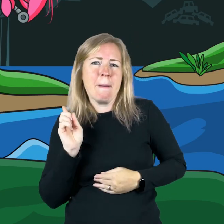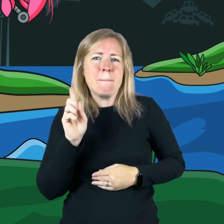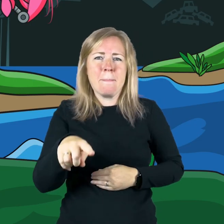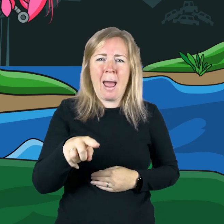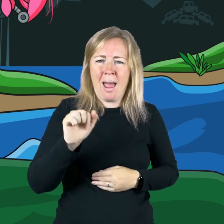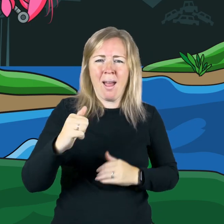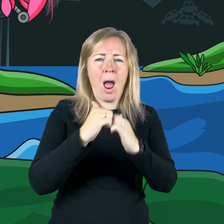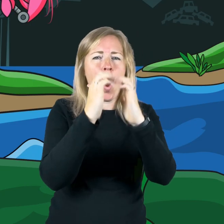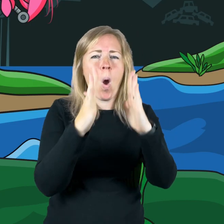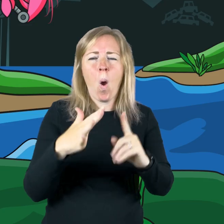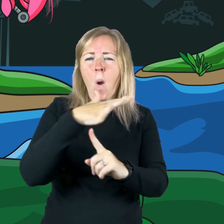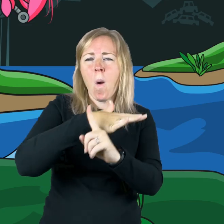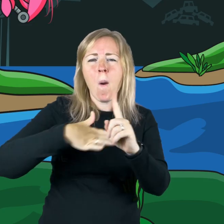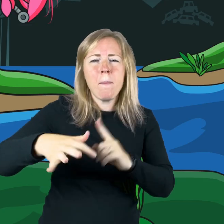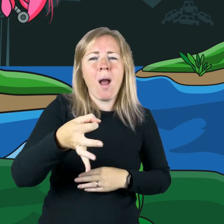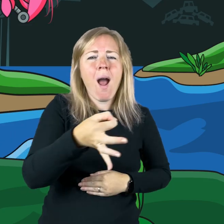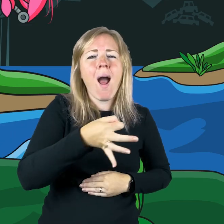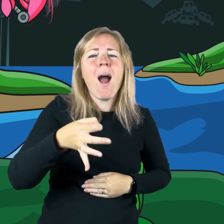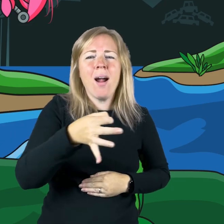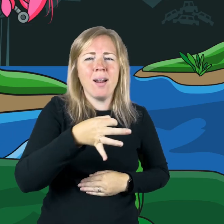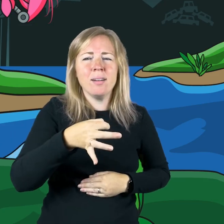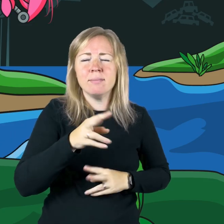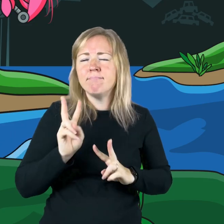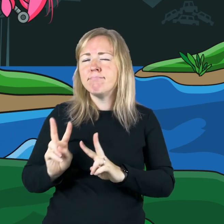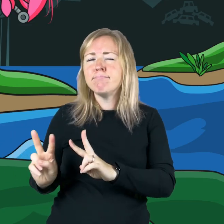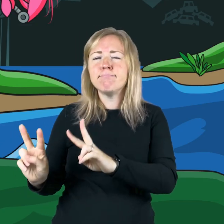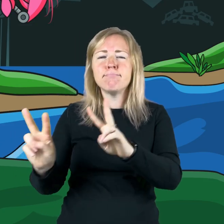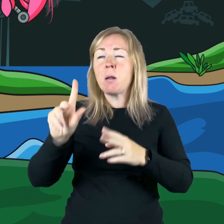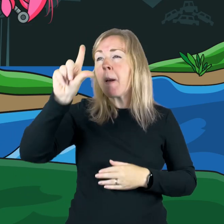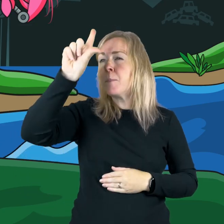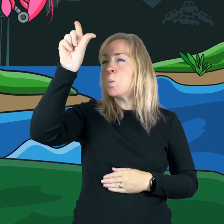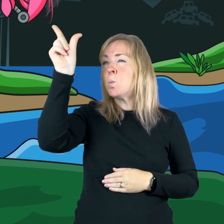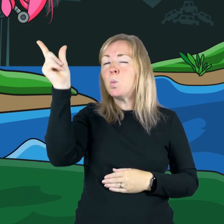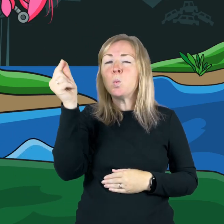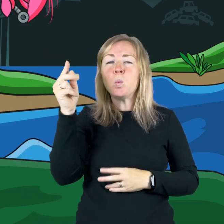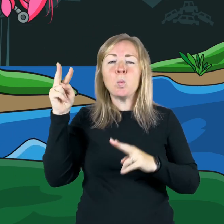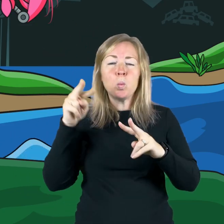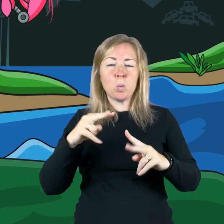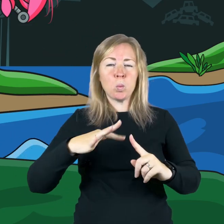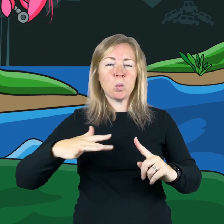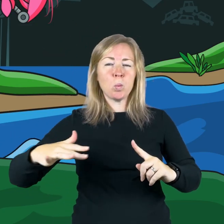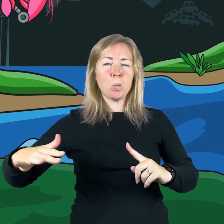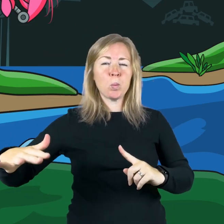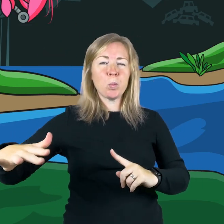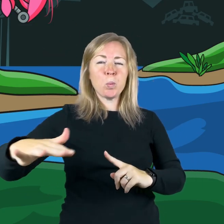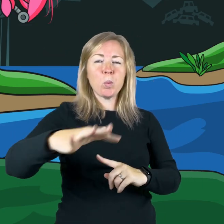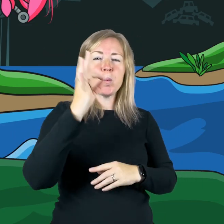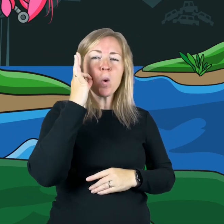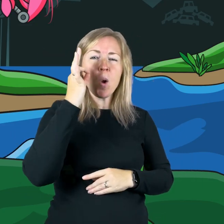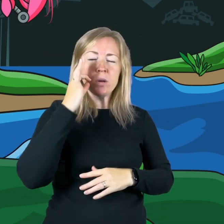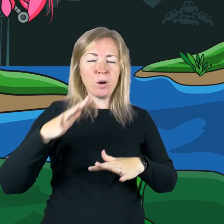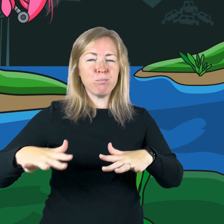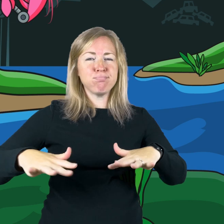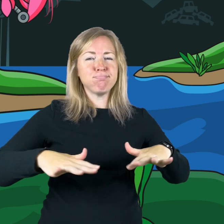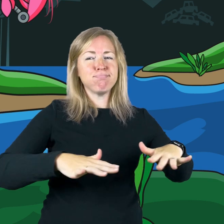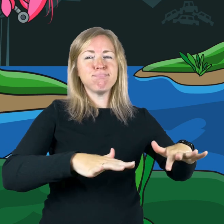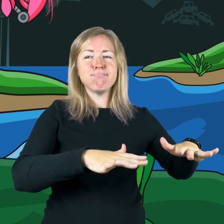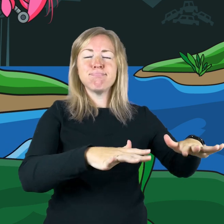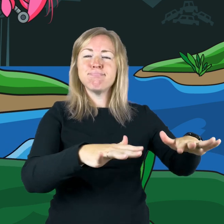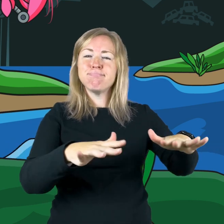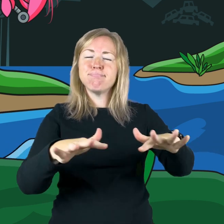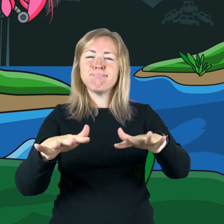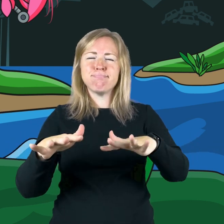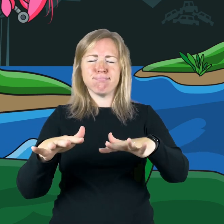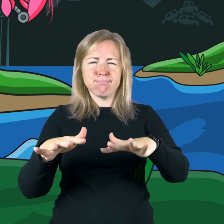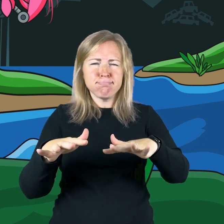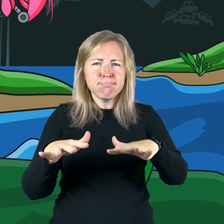on the surface glistening in the moonlight. She watched as the water bobbed gently until something